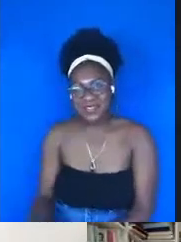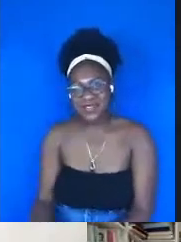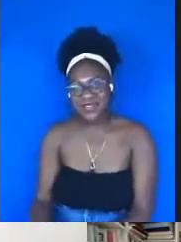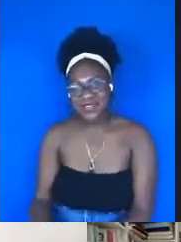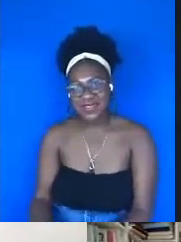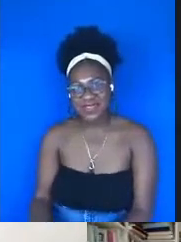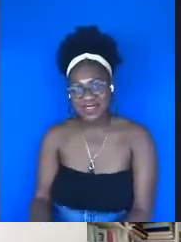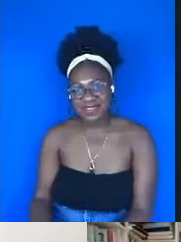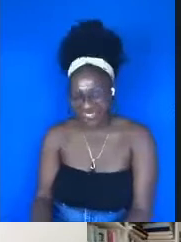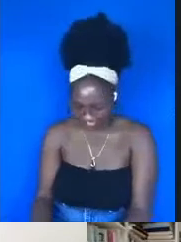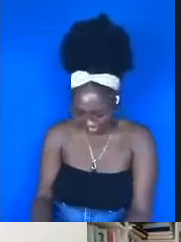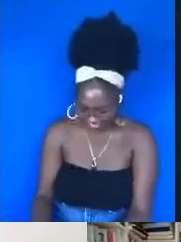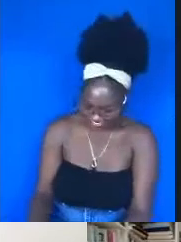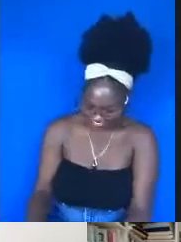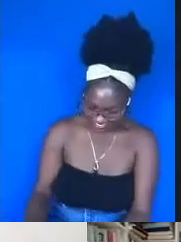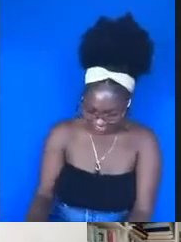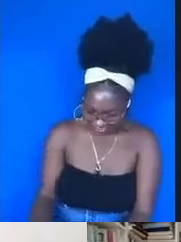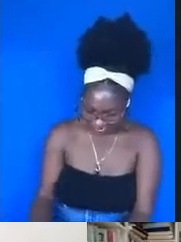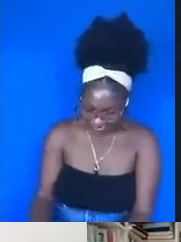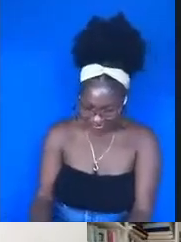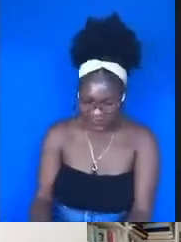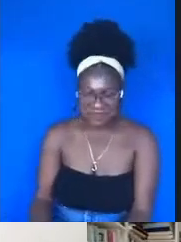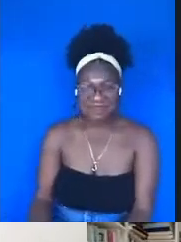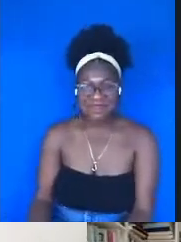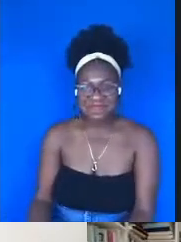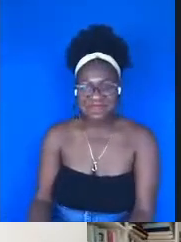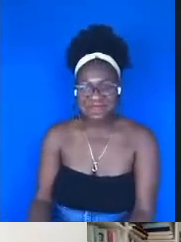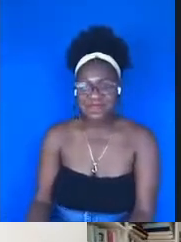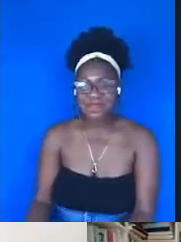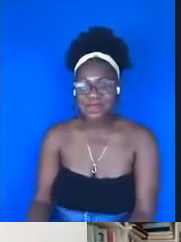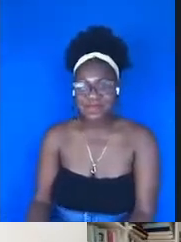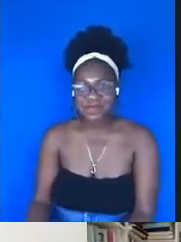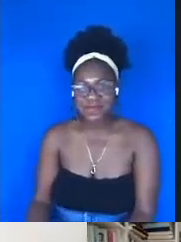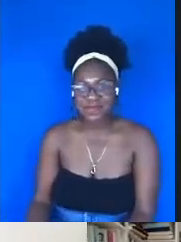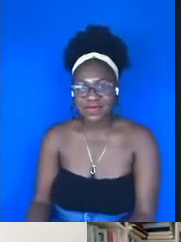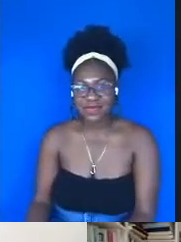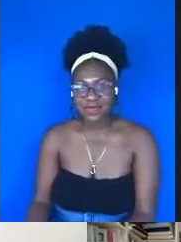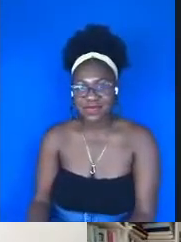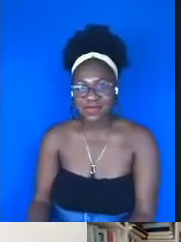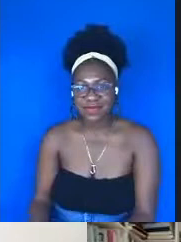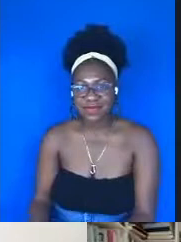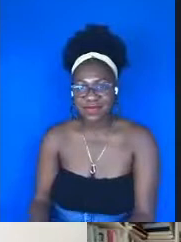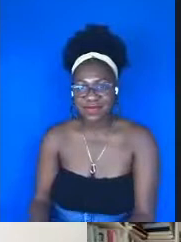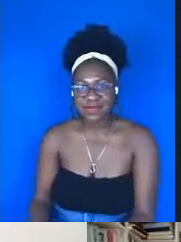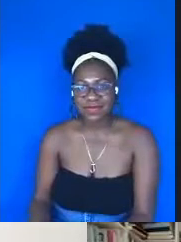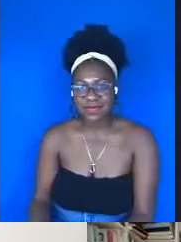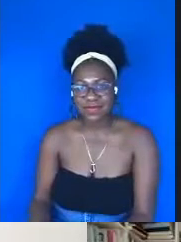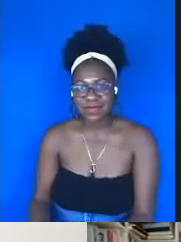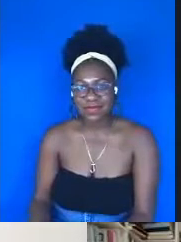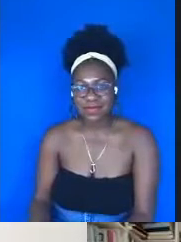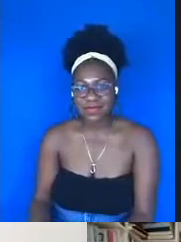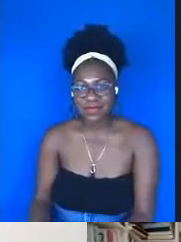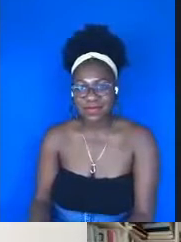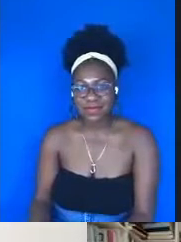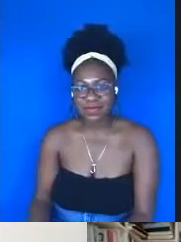talking about their work and interpreting these beings. that are, you sort of hyper women.